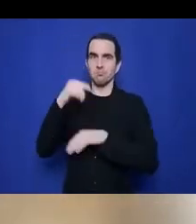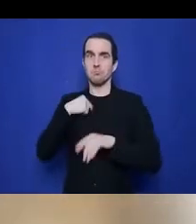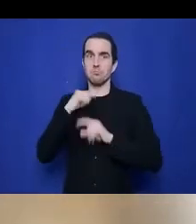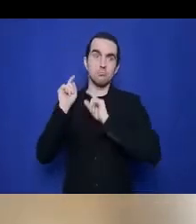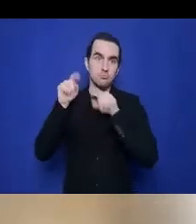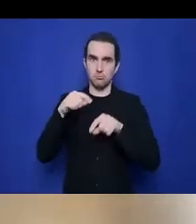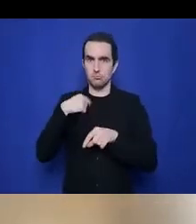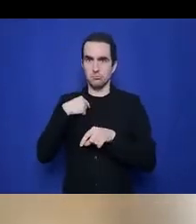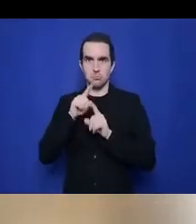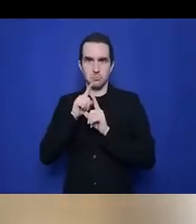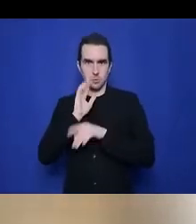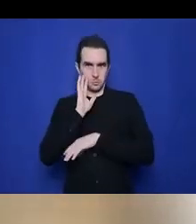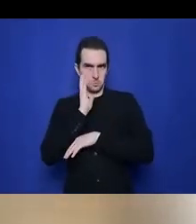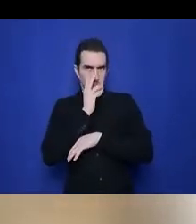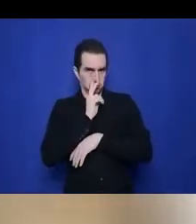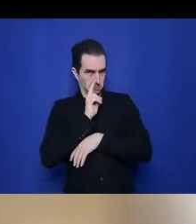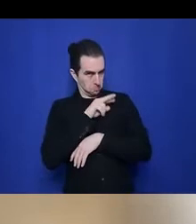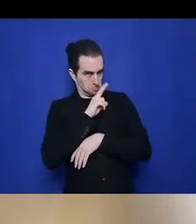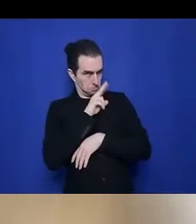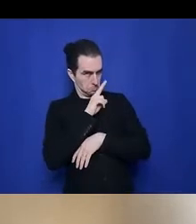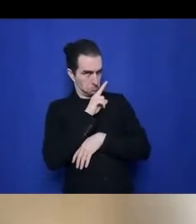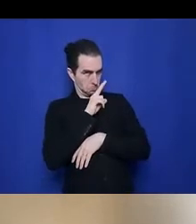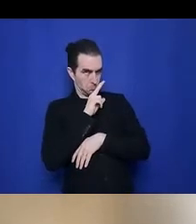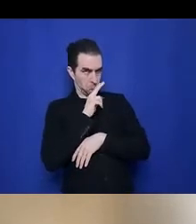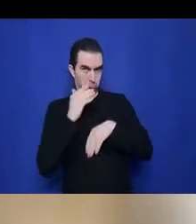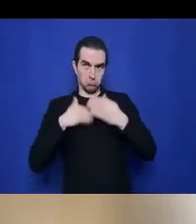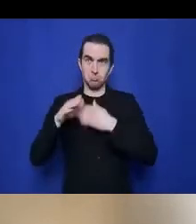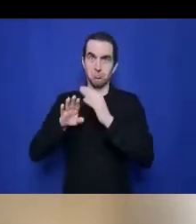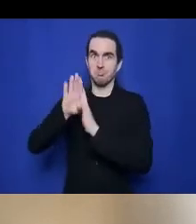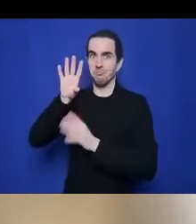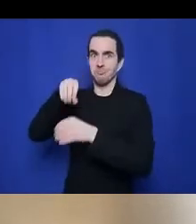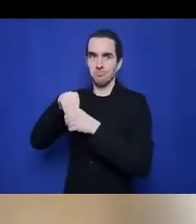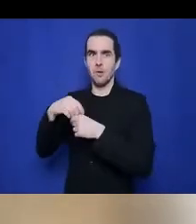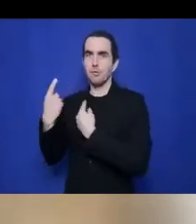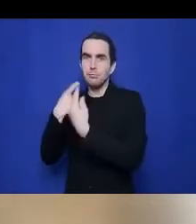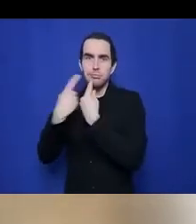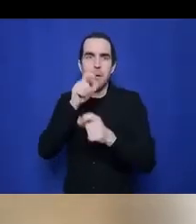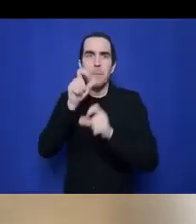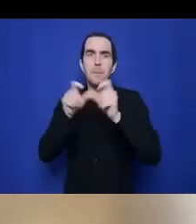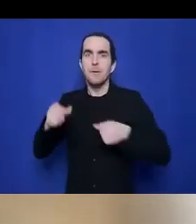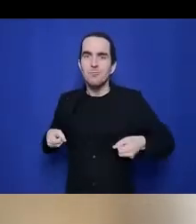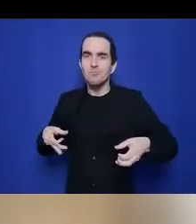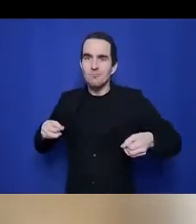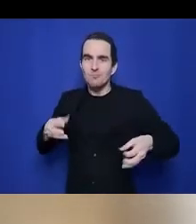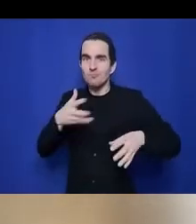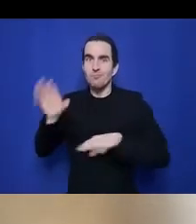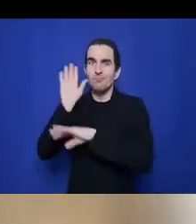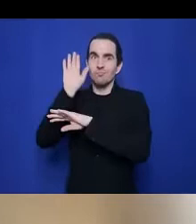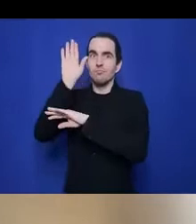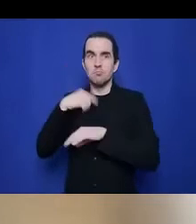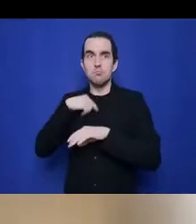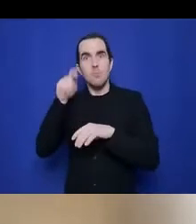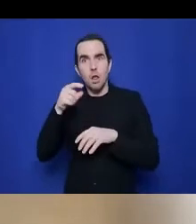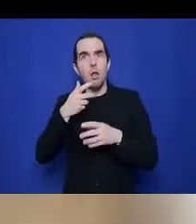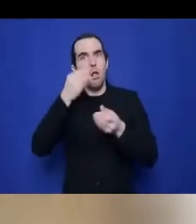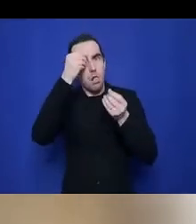every day. They get it. Wheelchair basketball is a really aggressive game. I play completely different than I am as a person. I think it